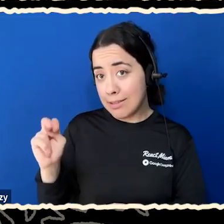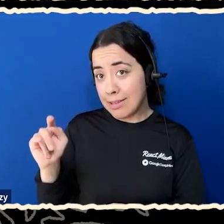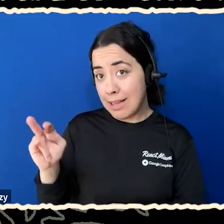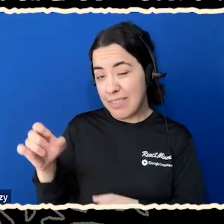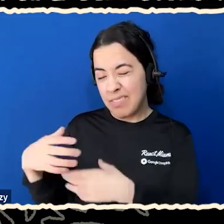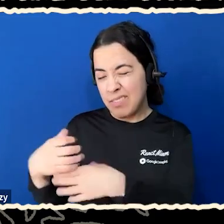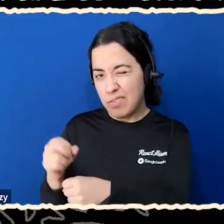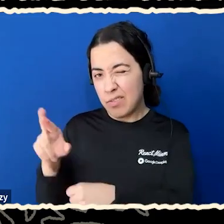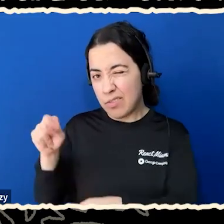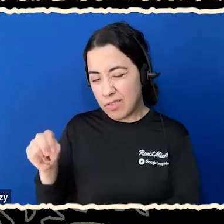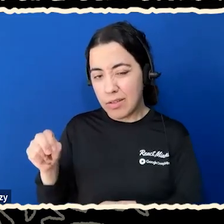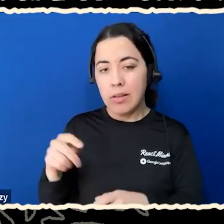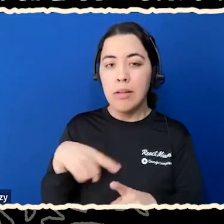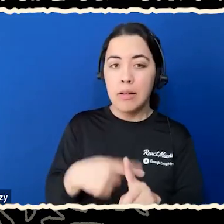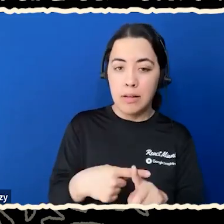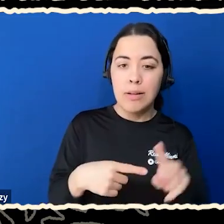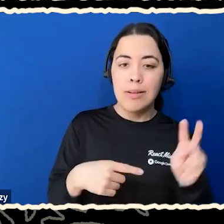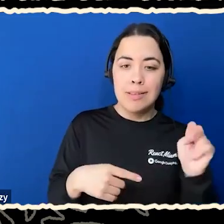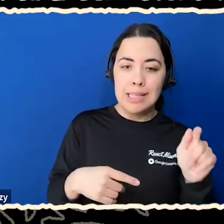the native UI.